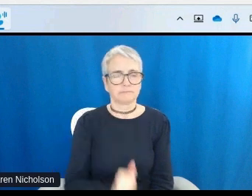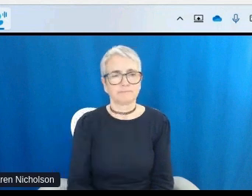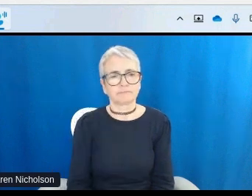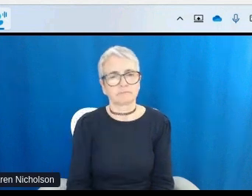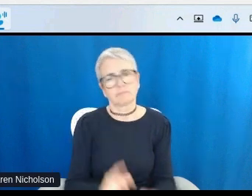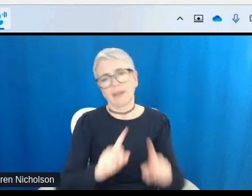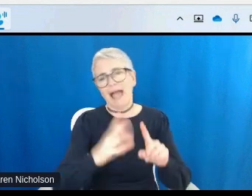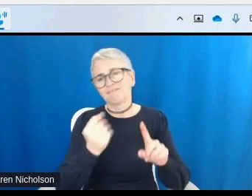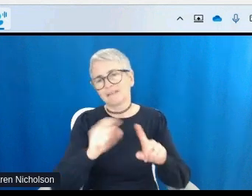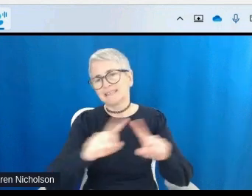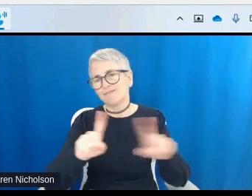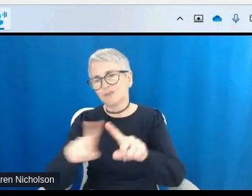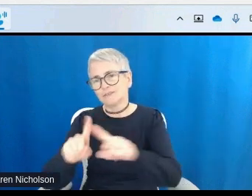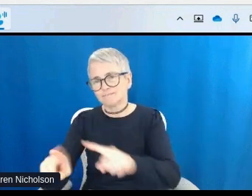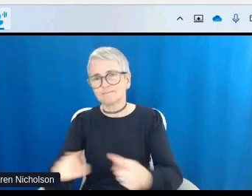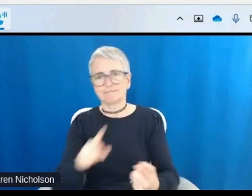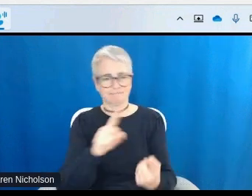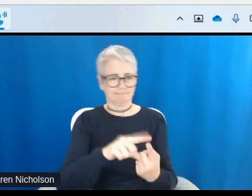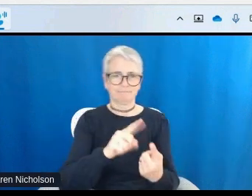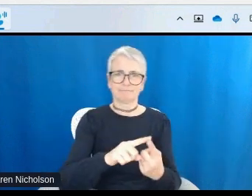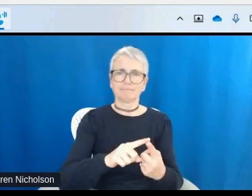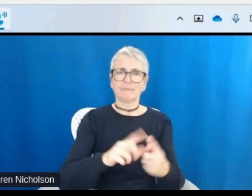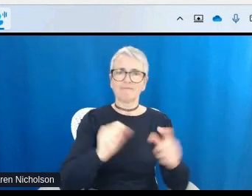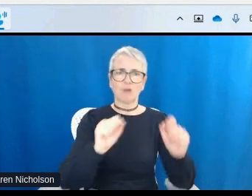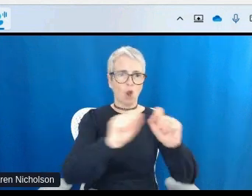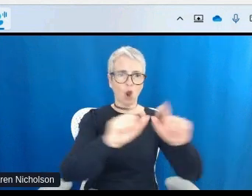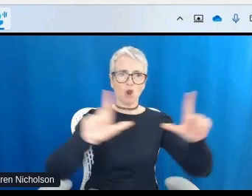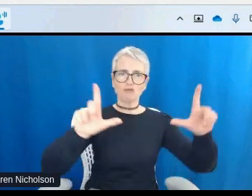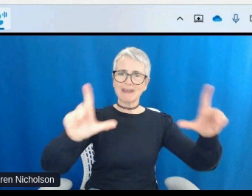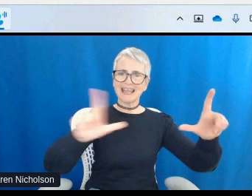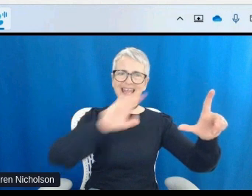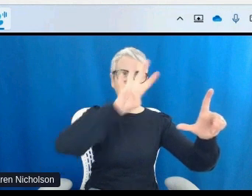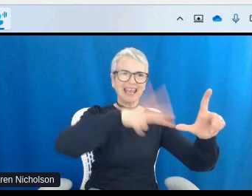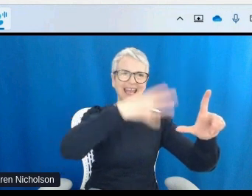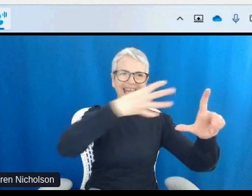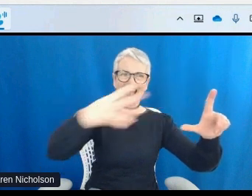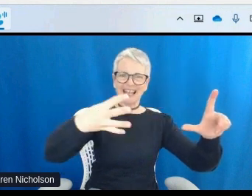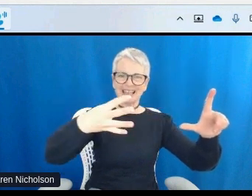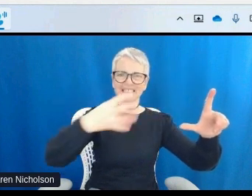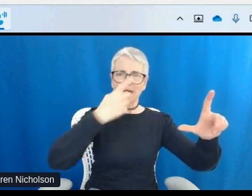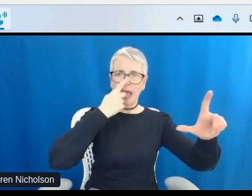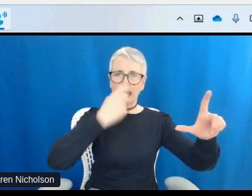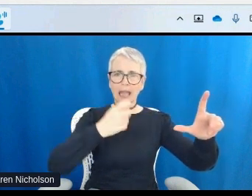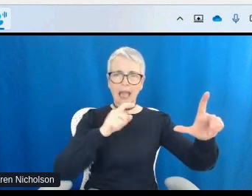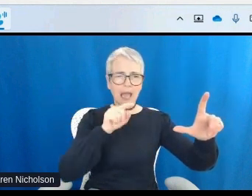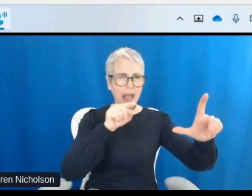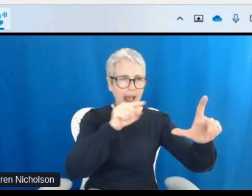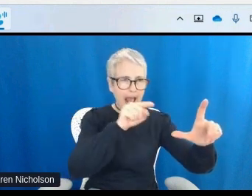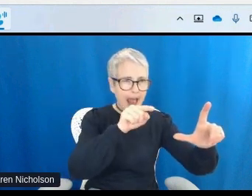do that. One is with a grid, where we can have a grid brought up on screen and gradually home in on where it is that we want to